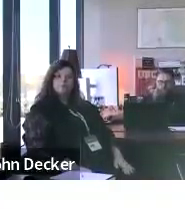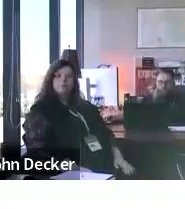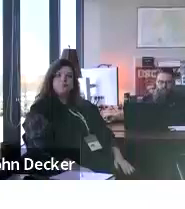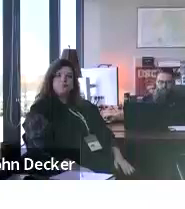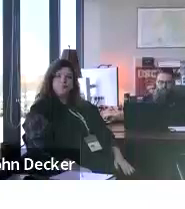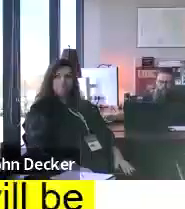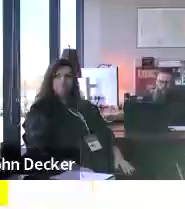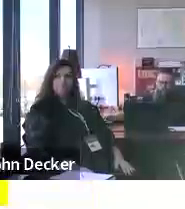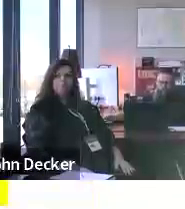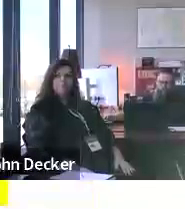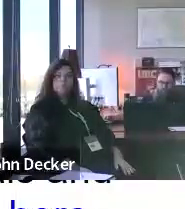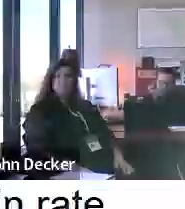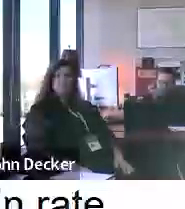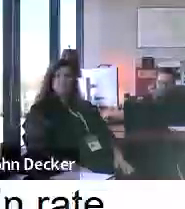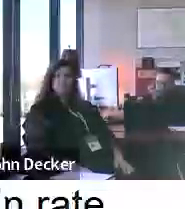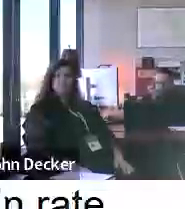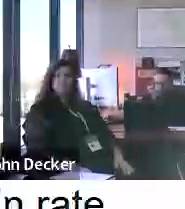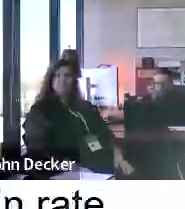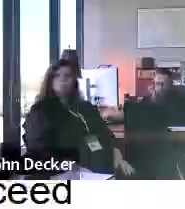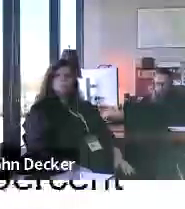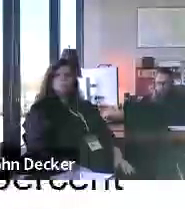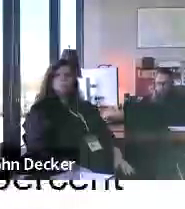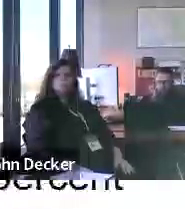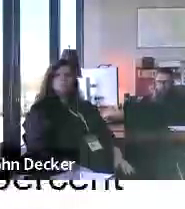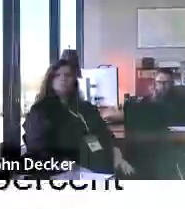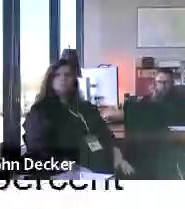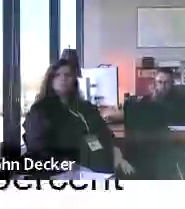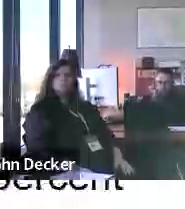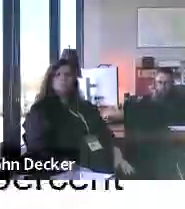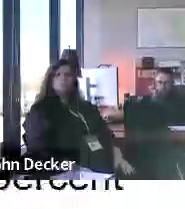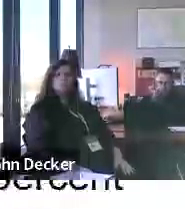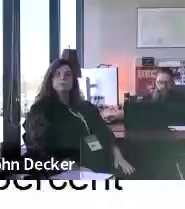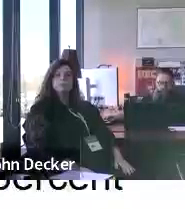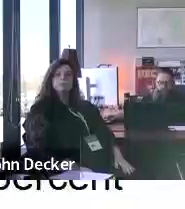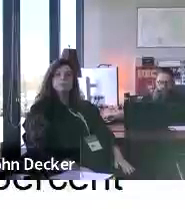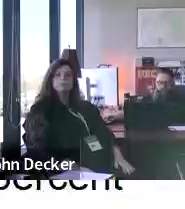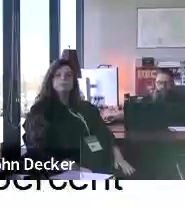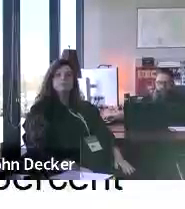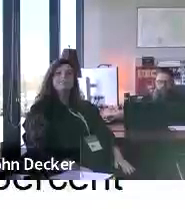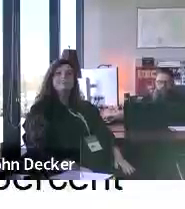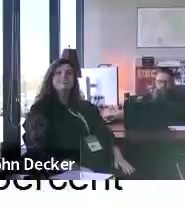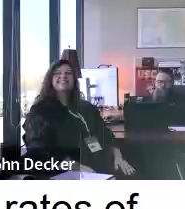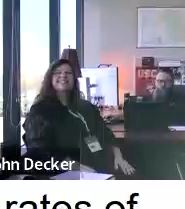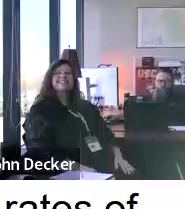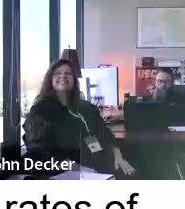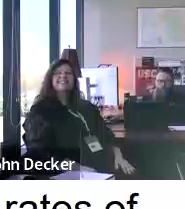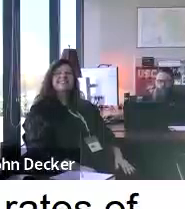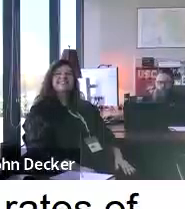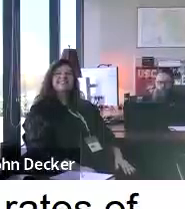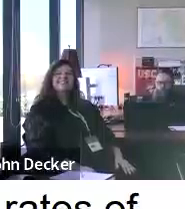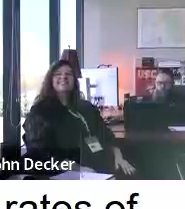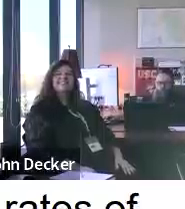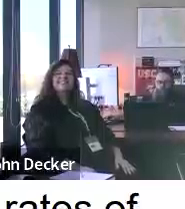and that goes through June 30th of 2026. All right. We haven't gone down to any of my highlighted areas yet. So rate